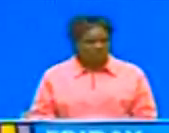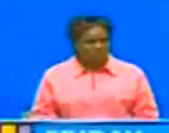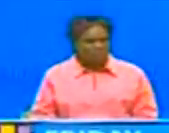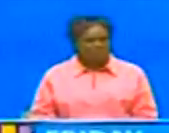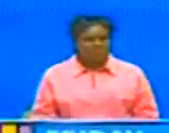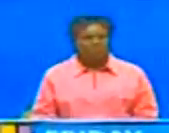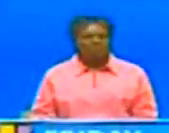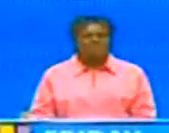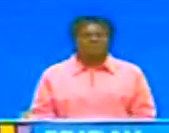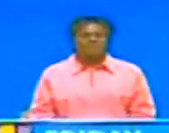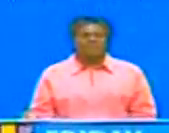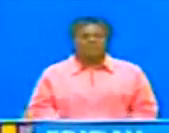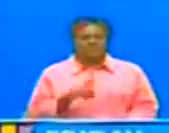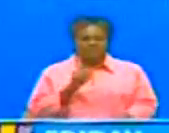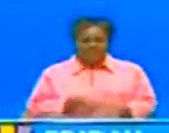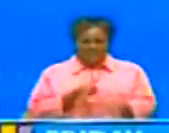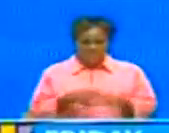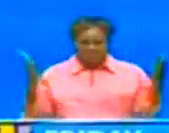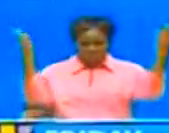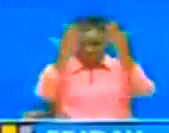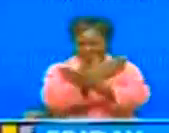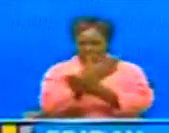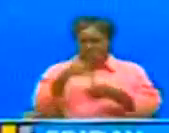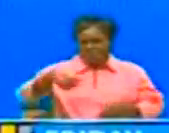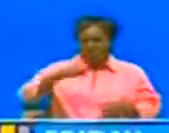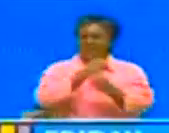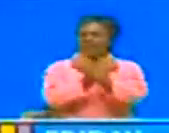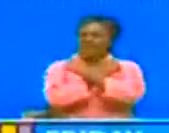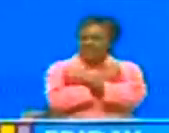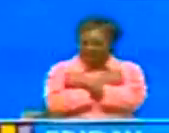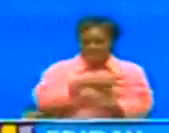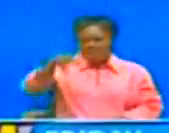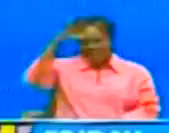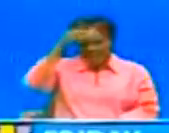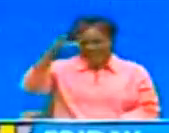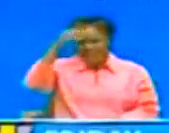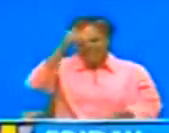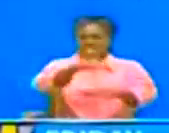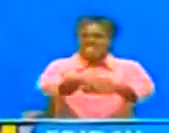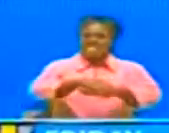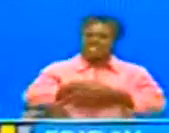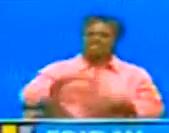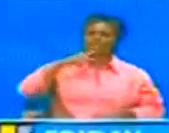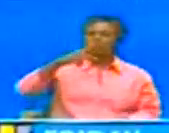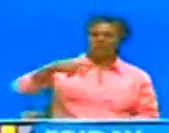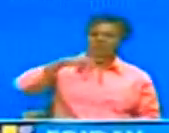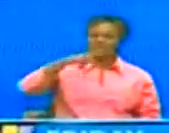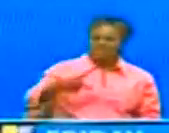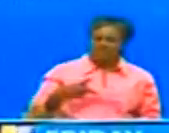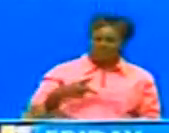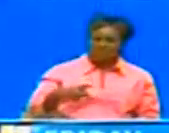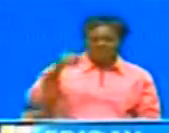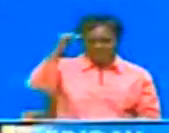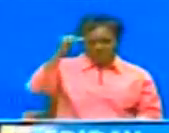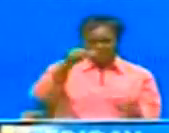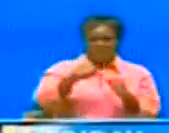Well, it's that time of the night that we all love. Time to learn some English pronunciations. Note that